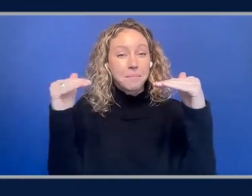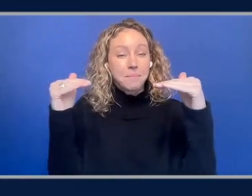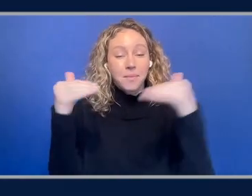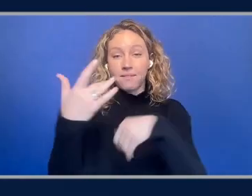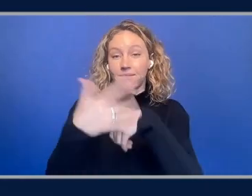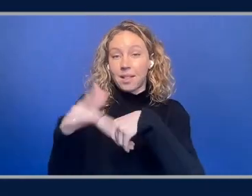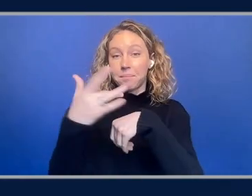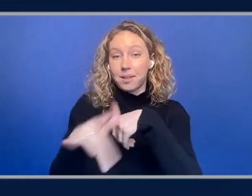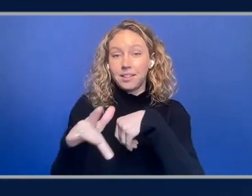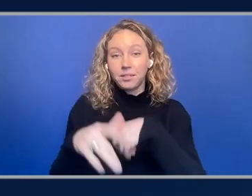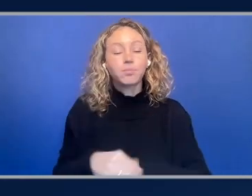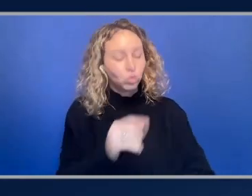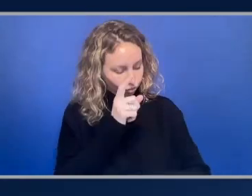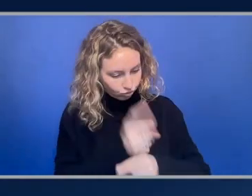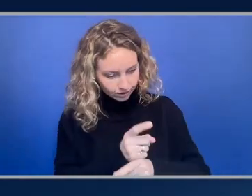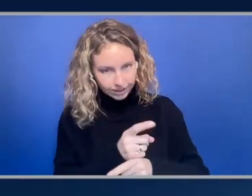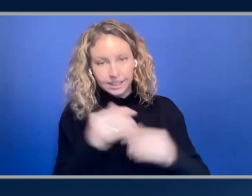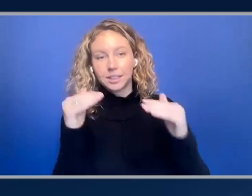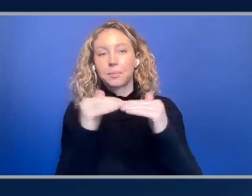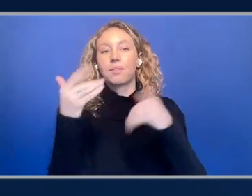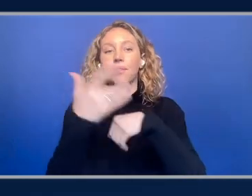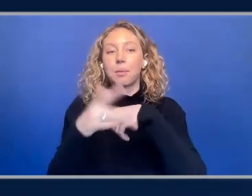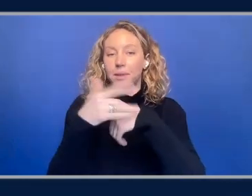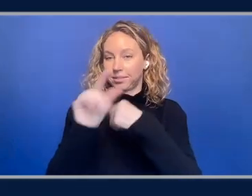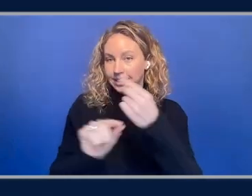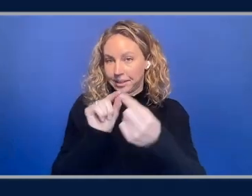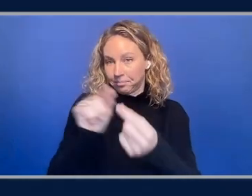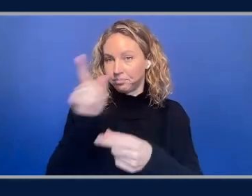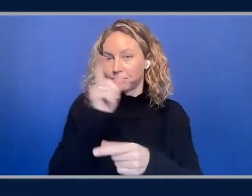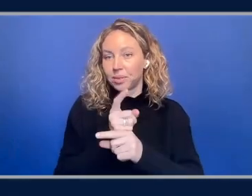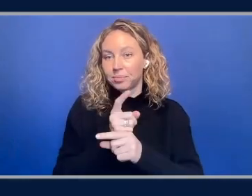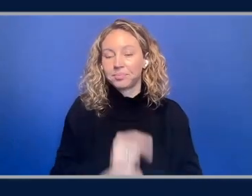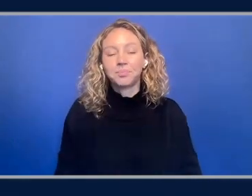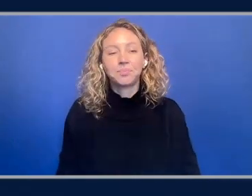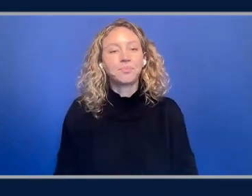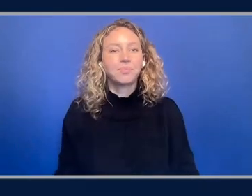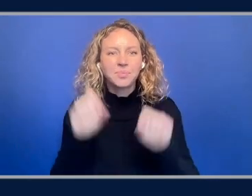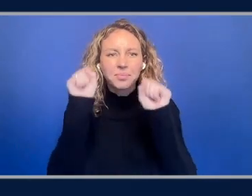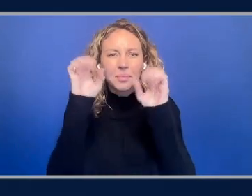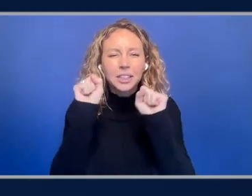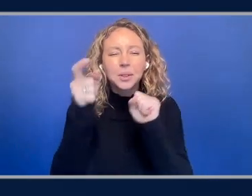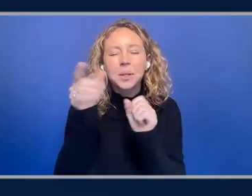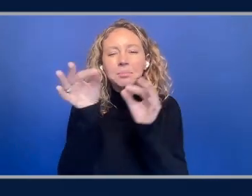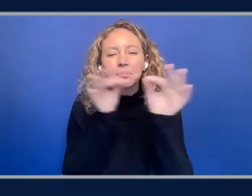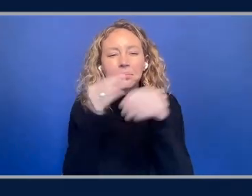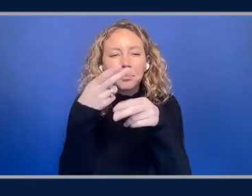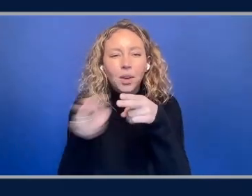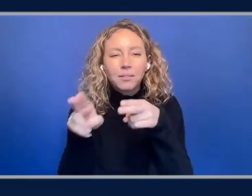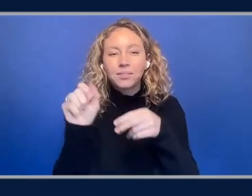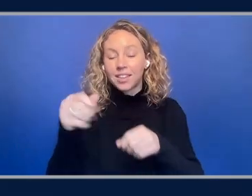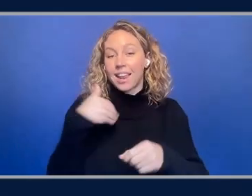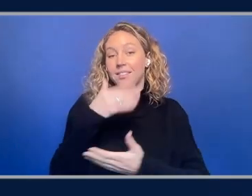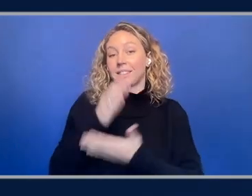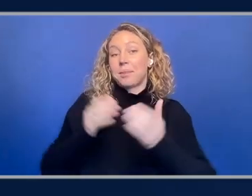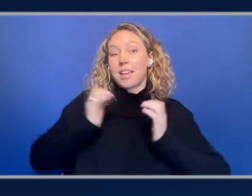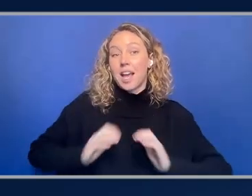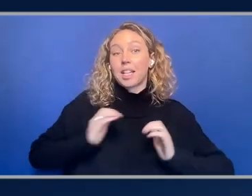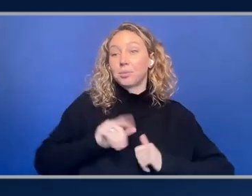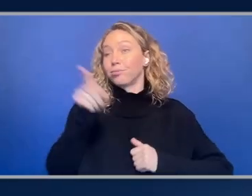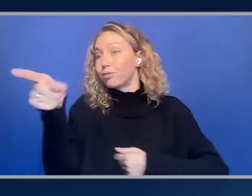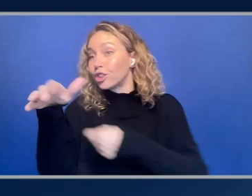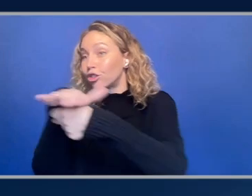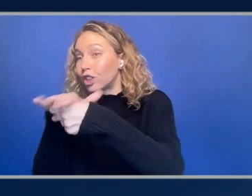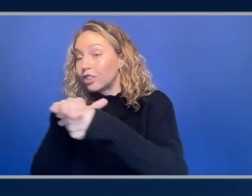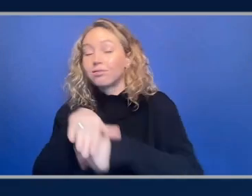availability. The same amount of availability, exactly, yeah. Amazing. So you kind of teased it a little bit. You said, I can have customers in one region or customers in a